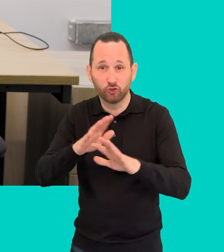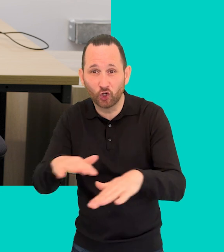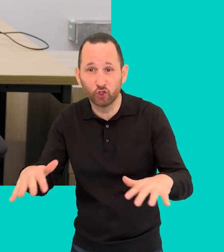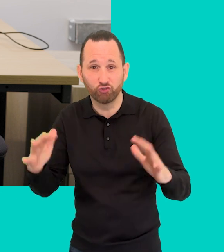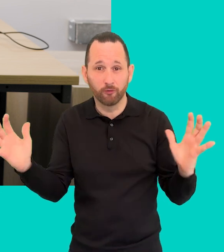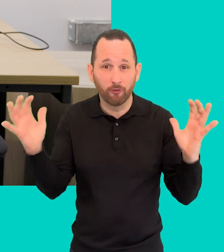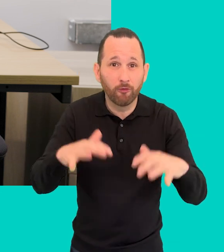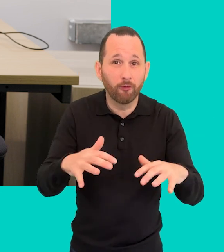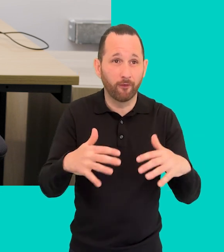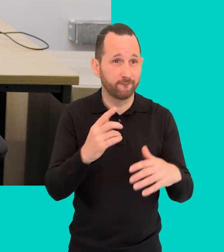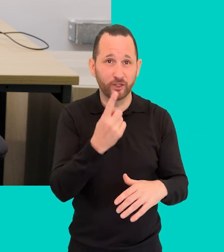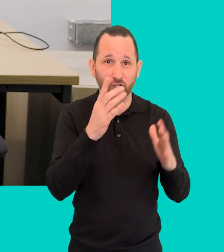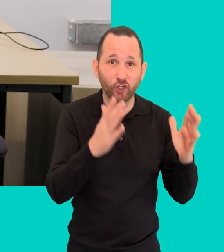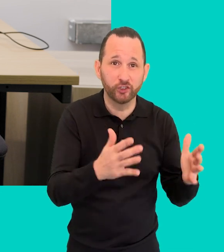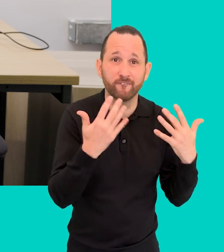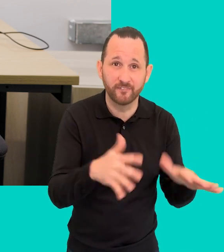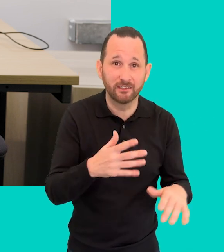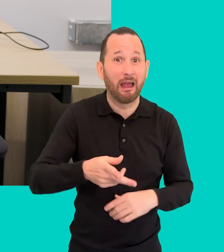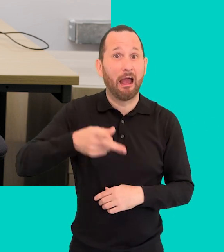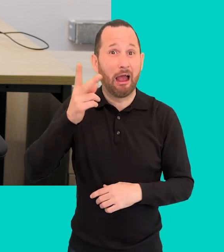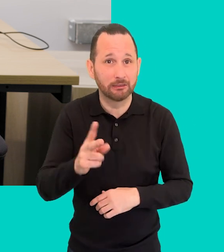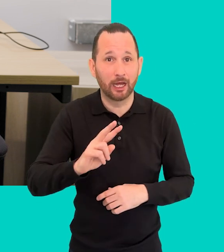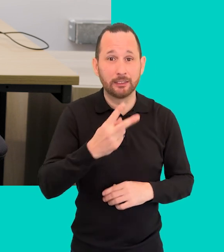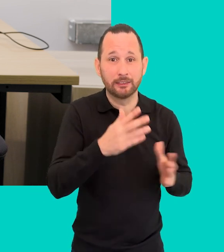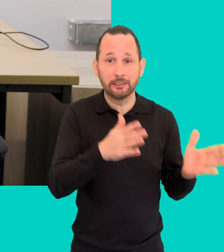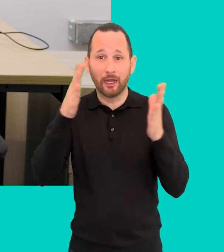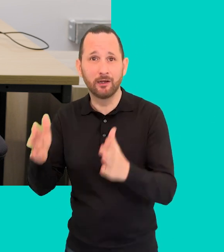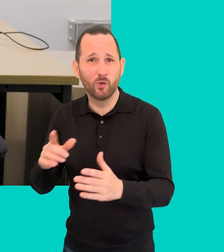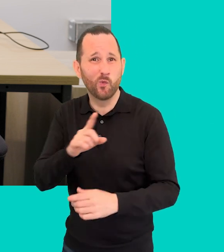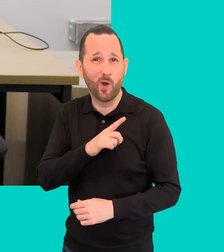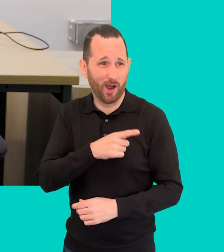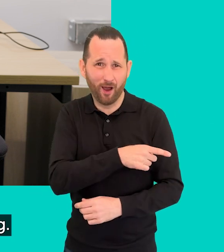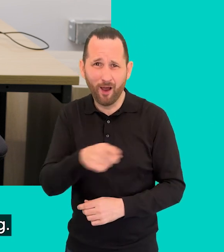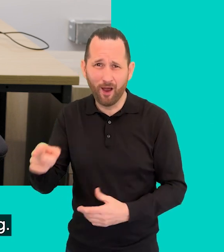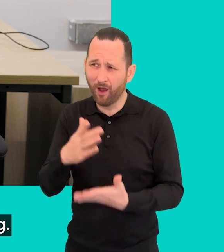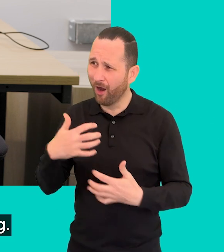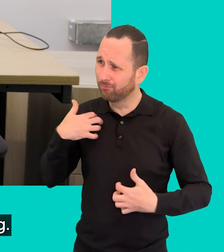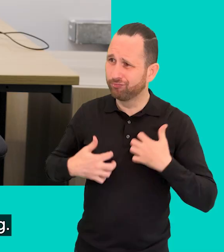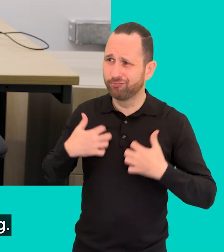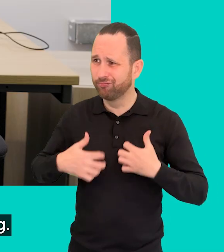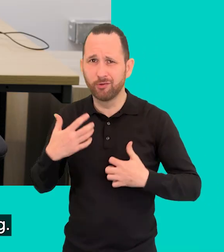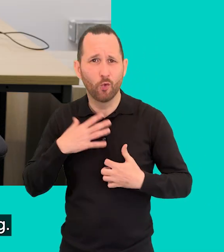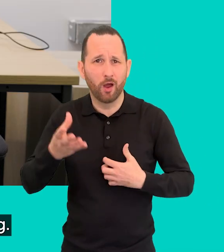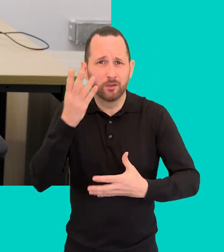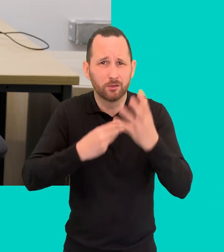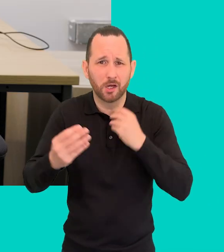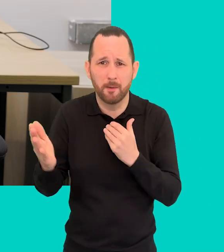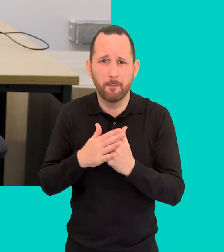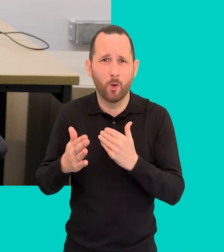already done the course once and they've signed up again because they've just really enjoyed it, and they want to reinforce